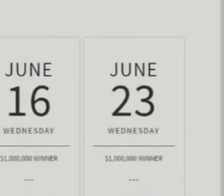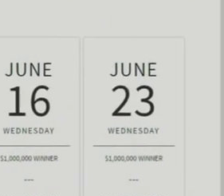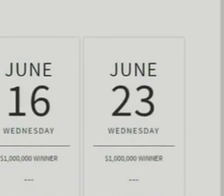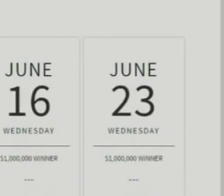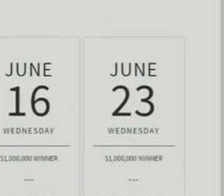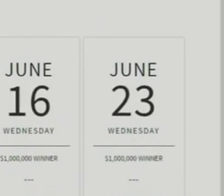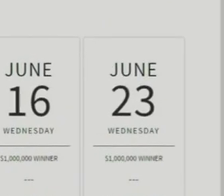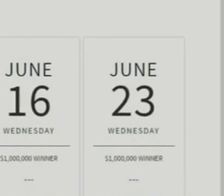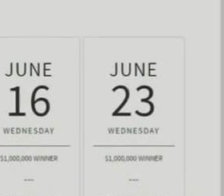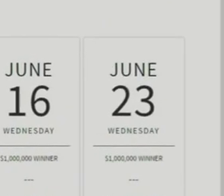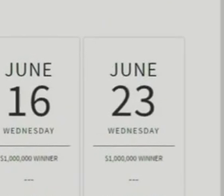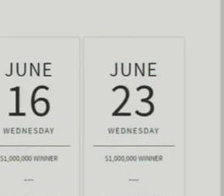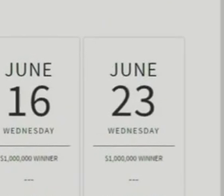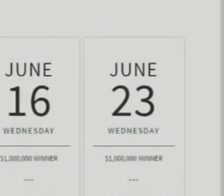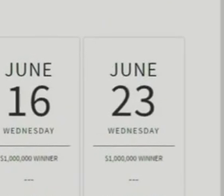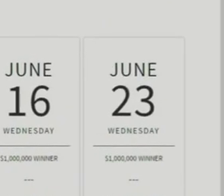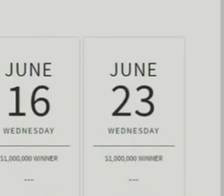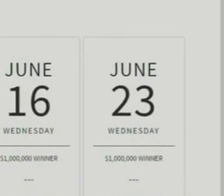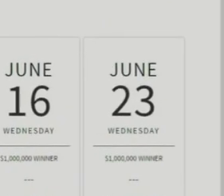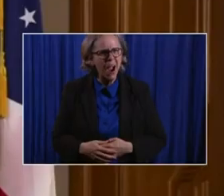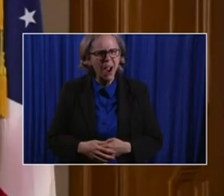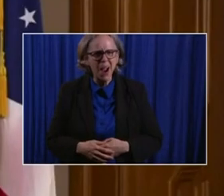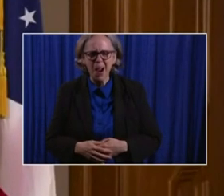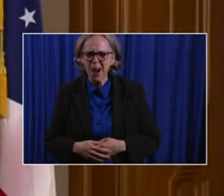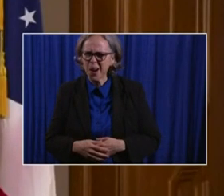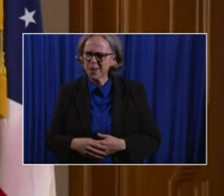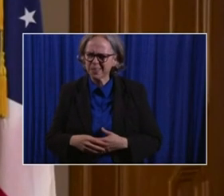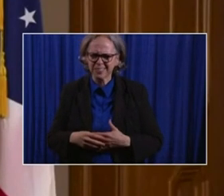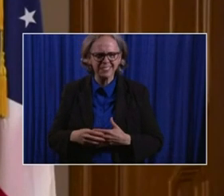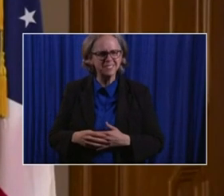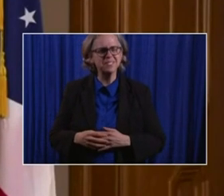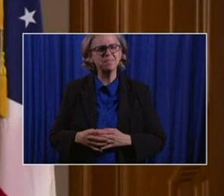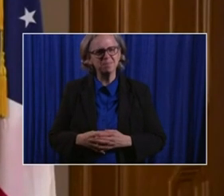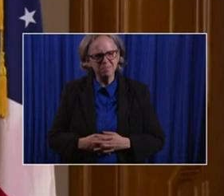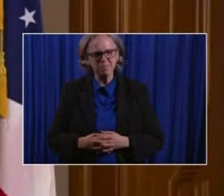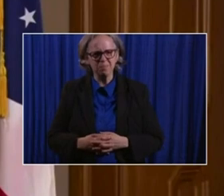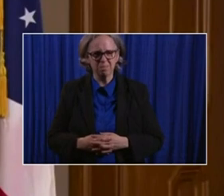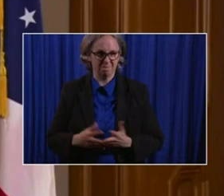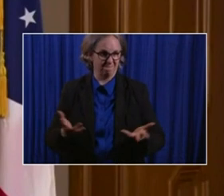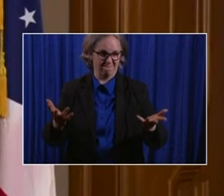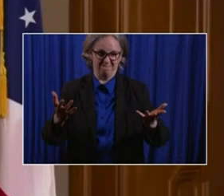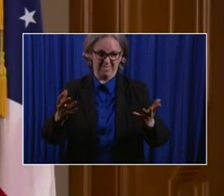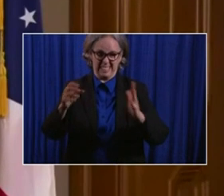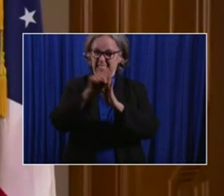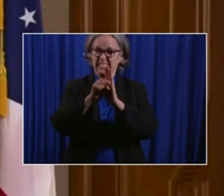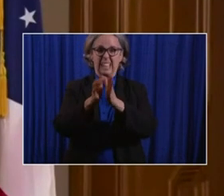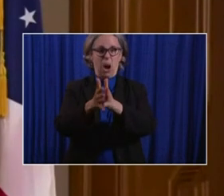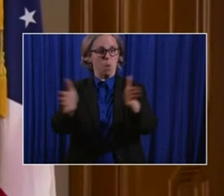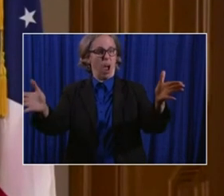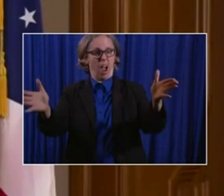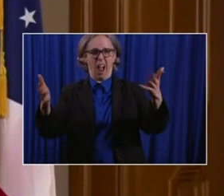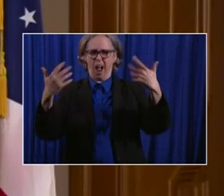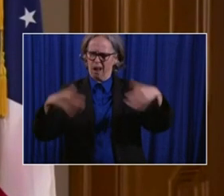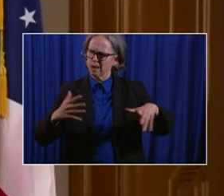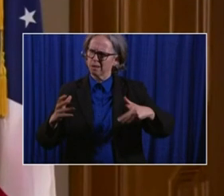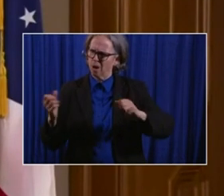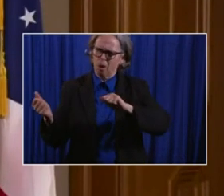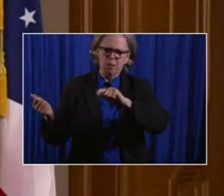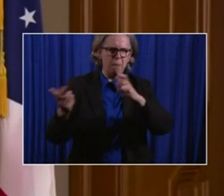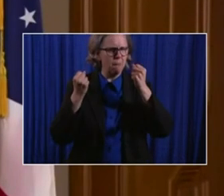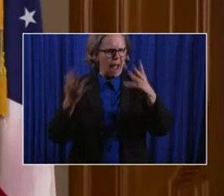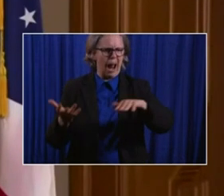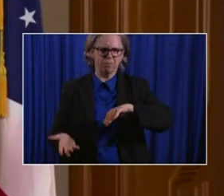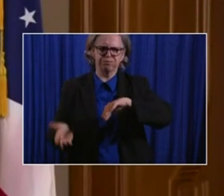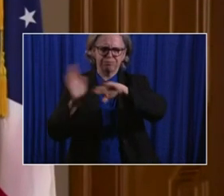5 drawings. We have seen increases really across all demographic groups.